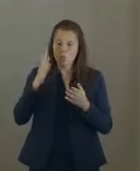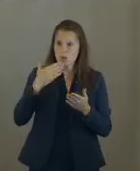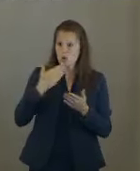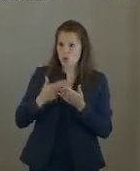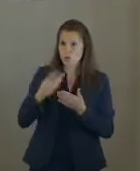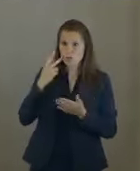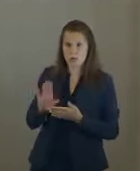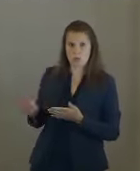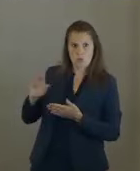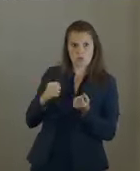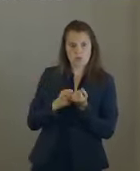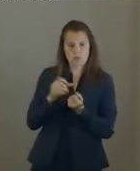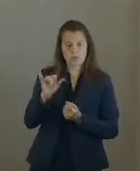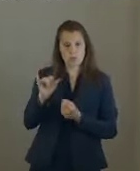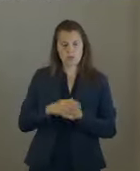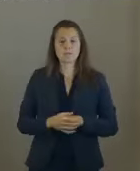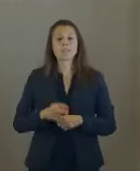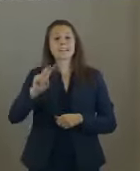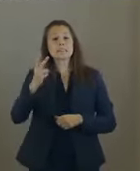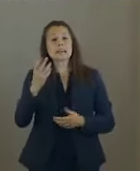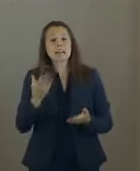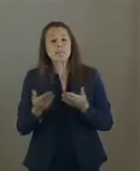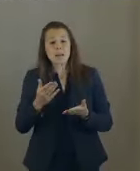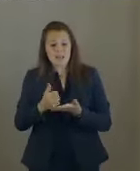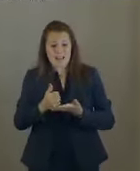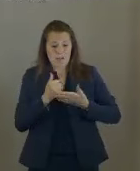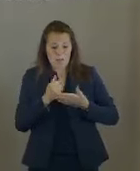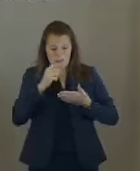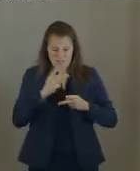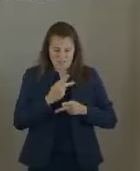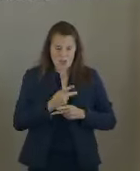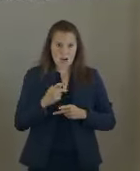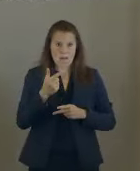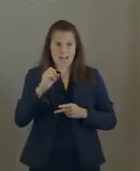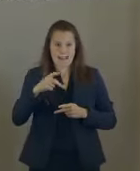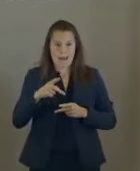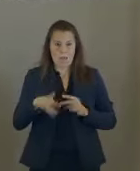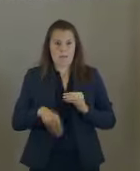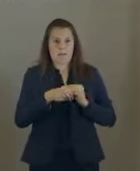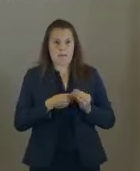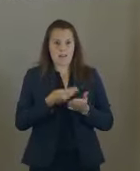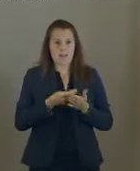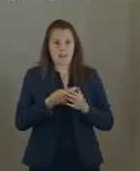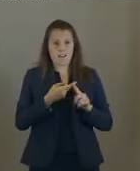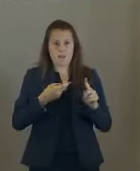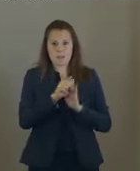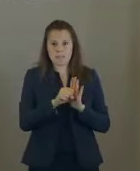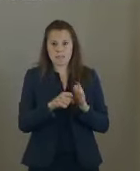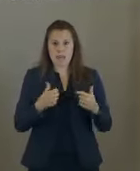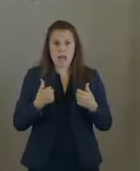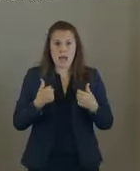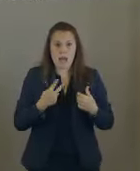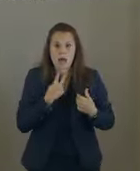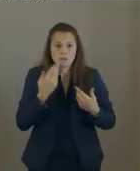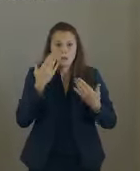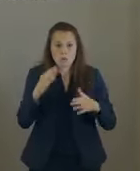support from you guys. The second thing is maybe work with us to explore gap funding from the state, because I just don't know how we're going